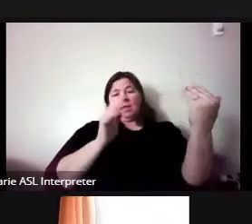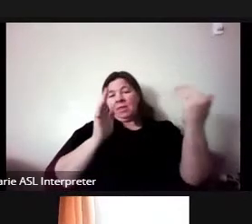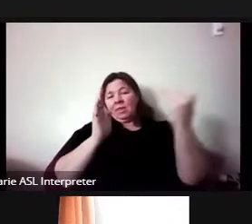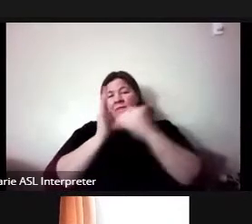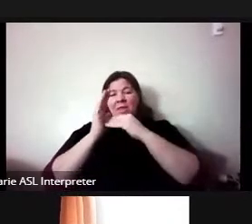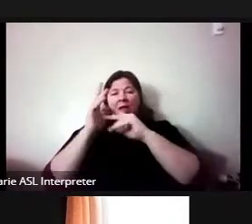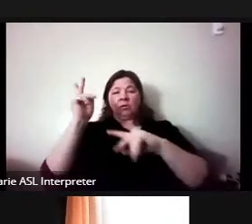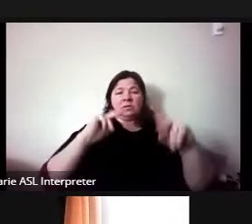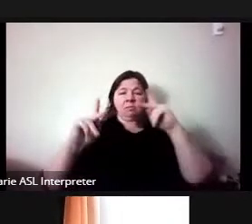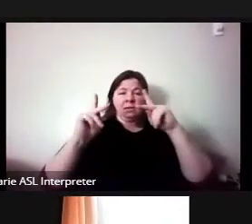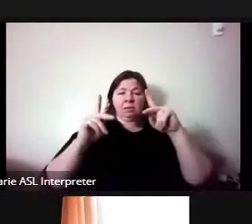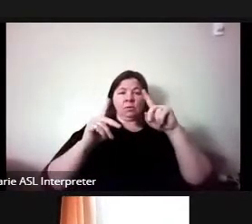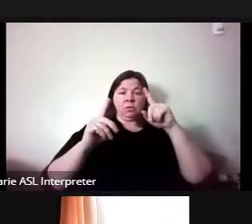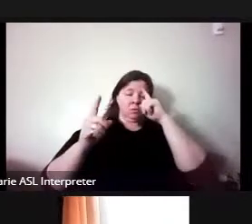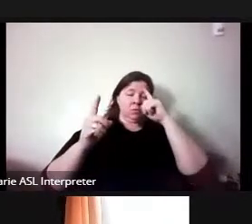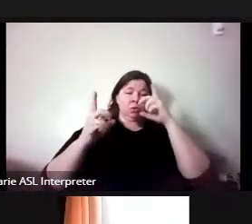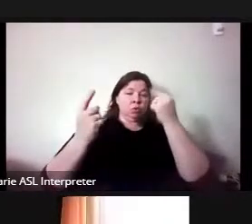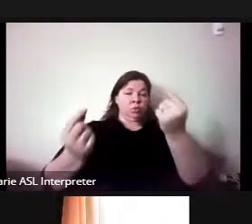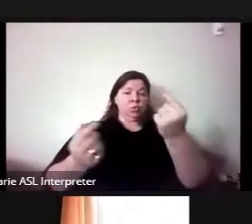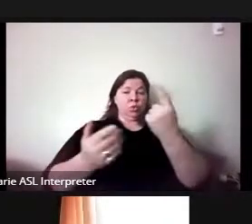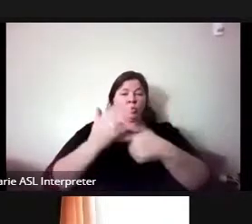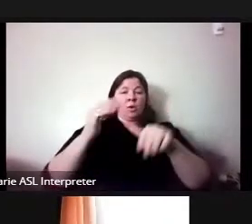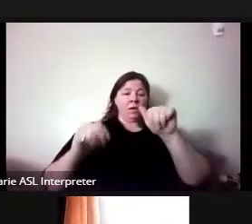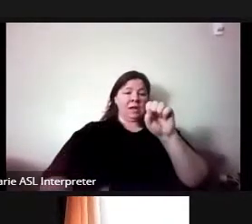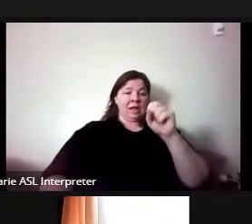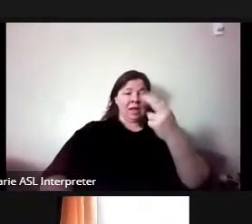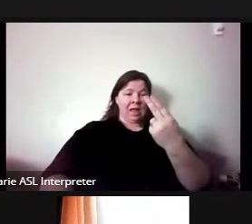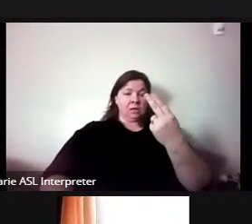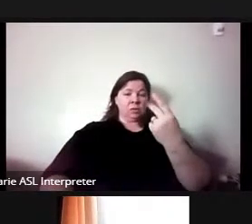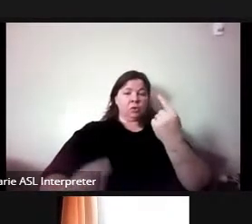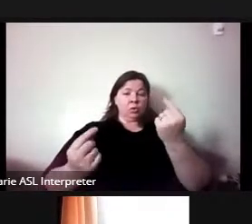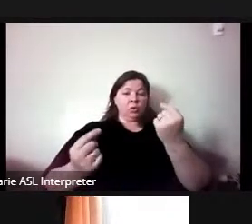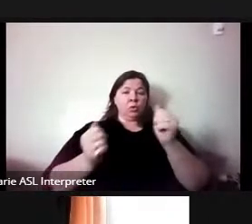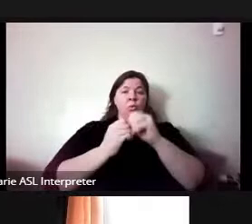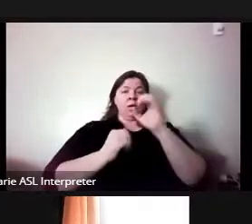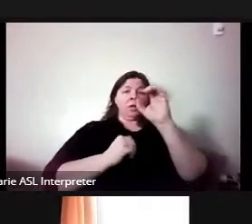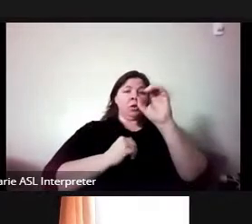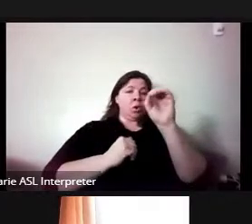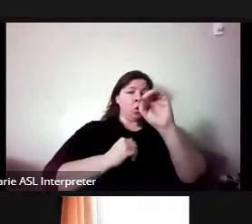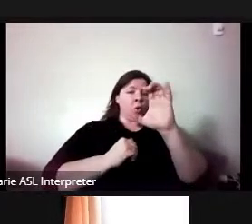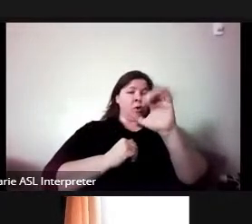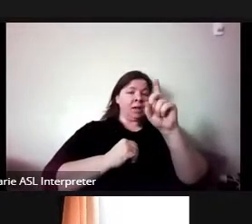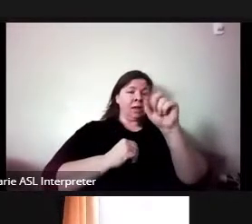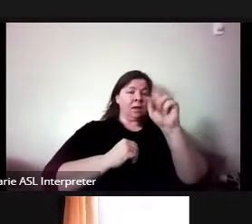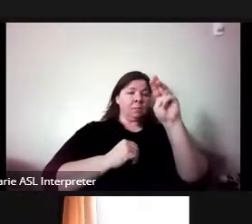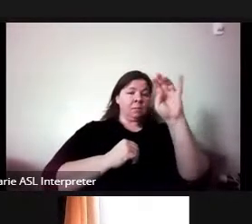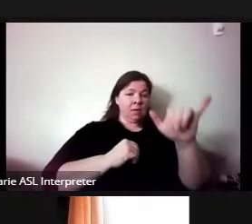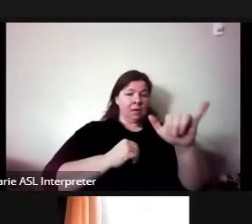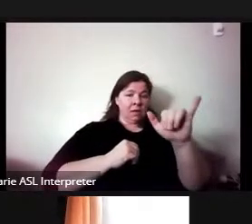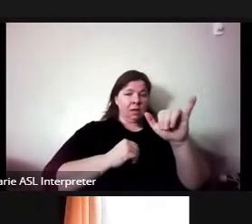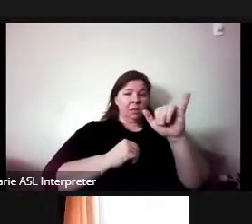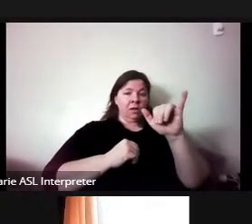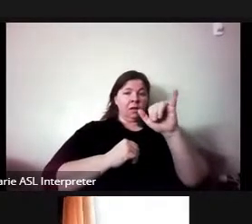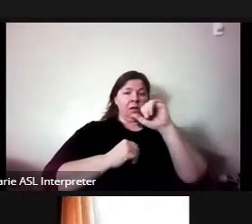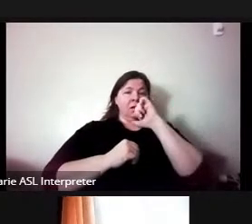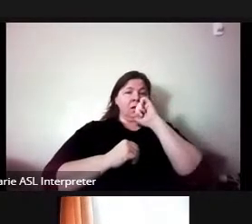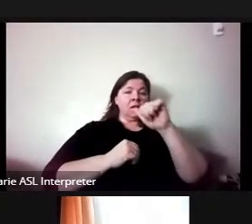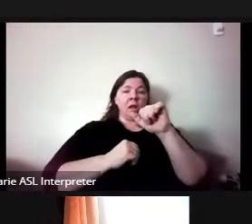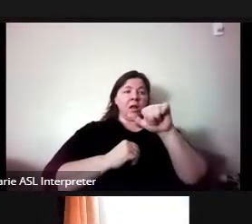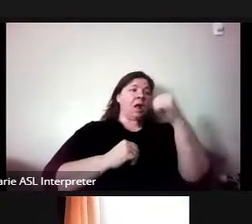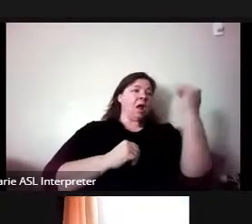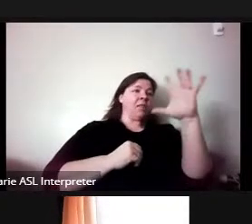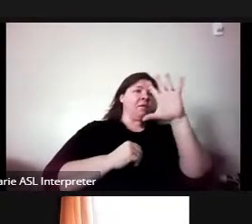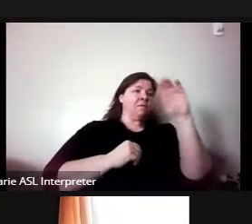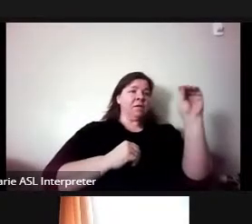to accomplish what Ash has accomplished with just Academy. Not even talking about other 50 portfolios, just